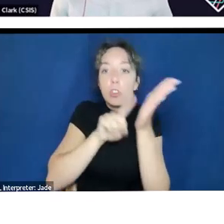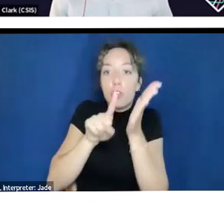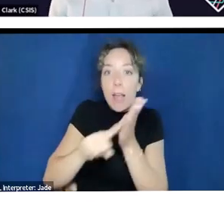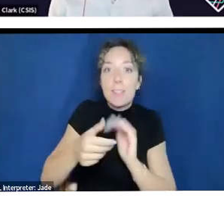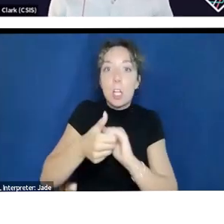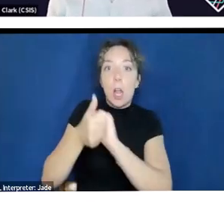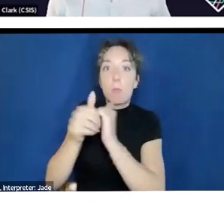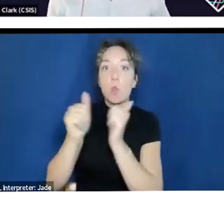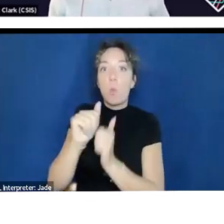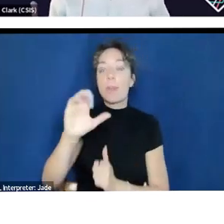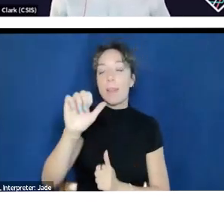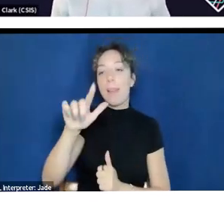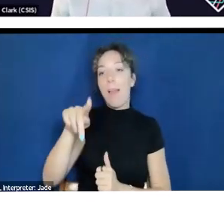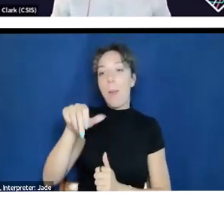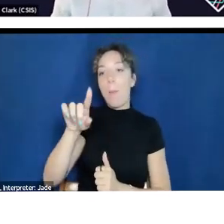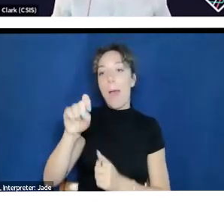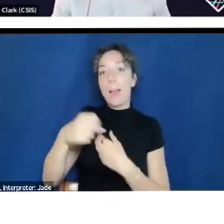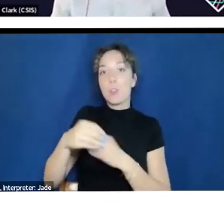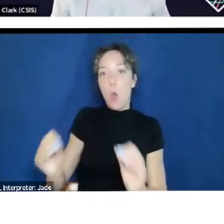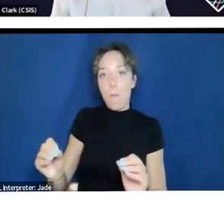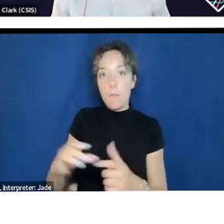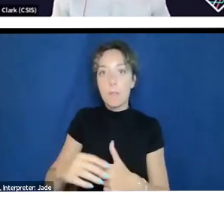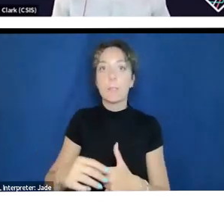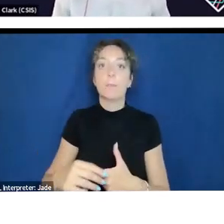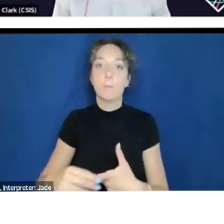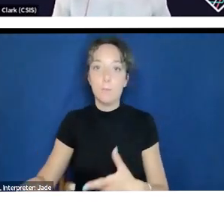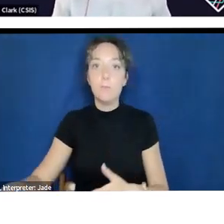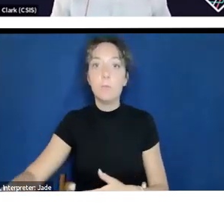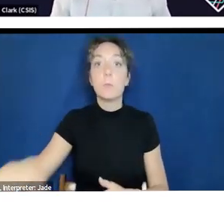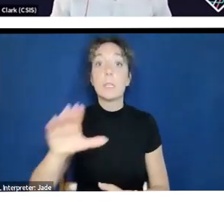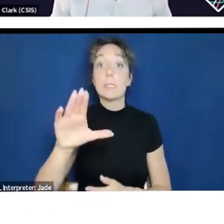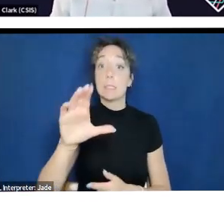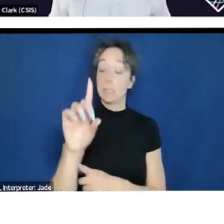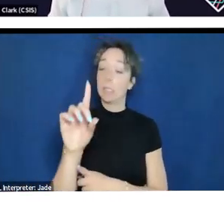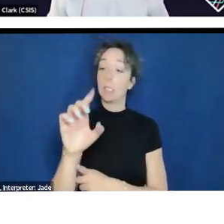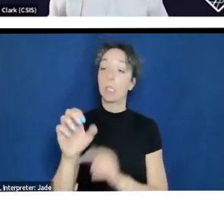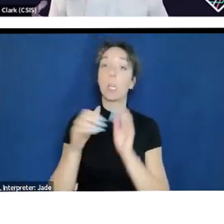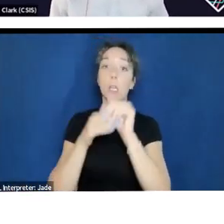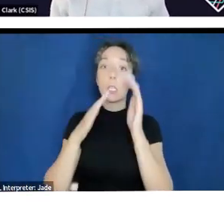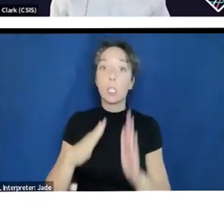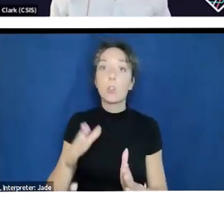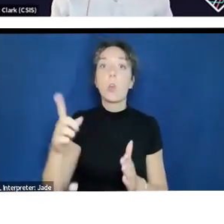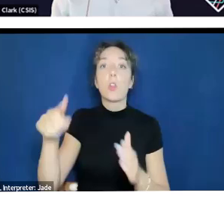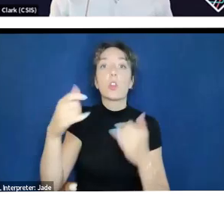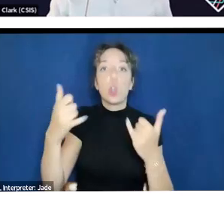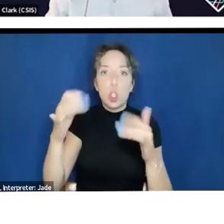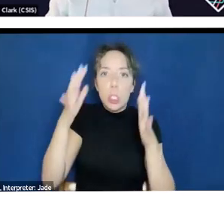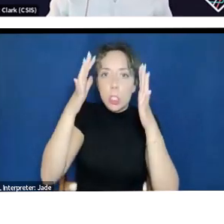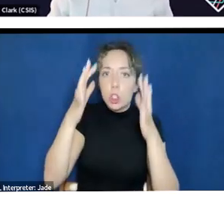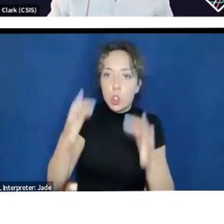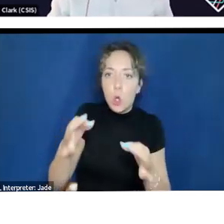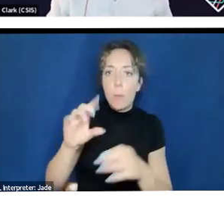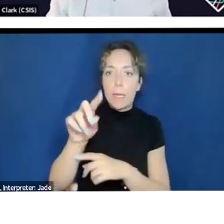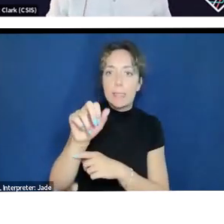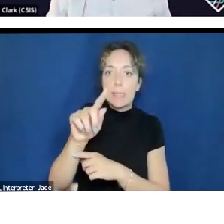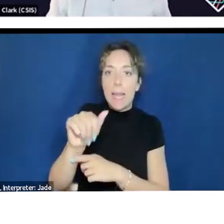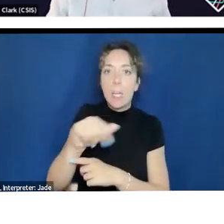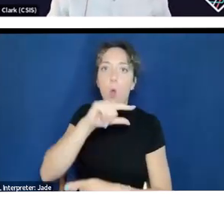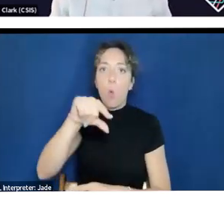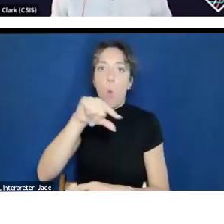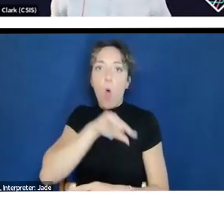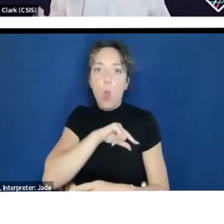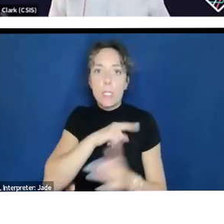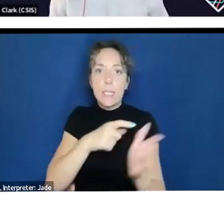currently determining the data quality eligibility criteria for CALPADS DA. And we don't have specific criteria information for